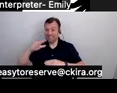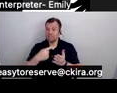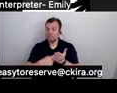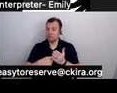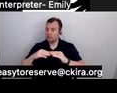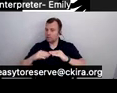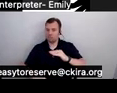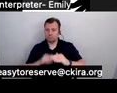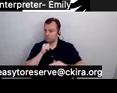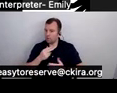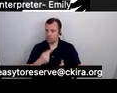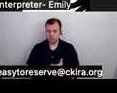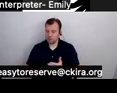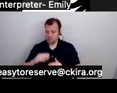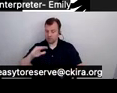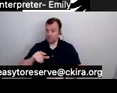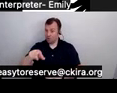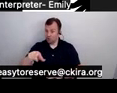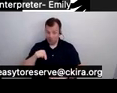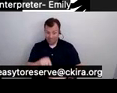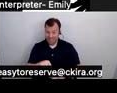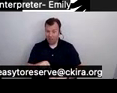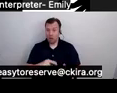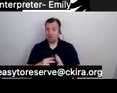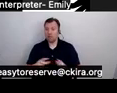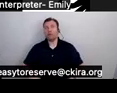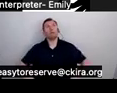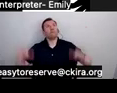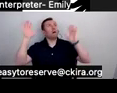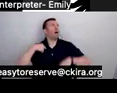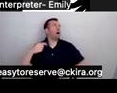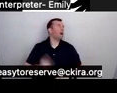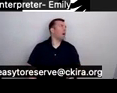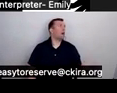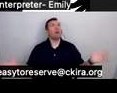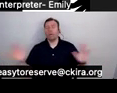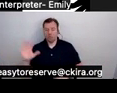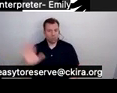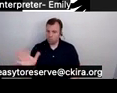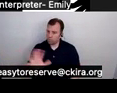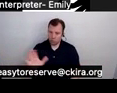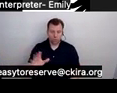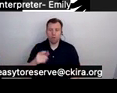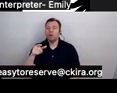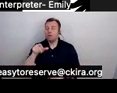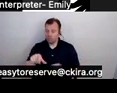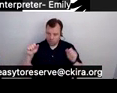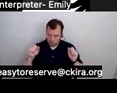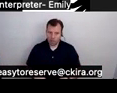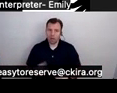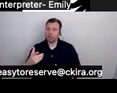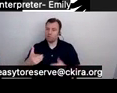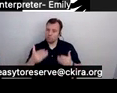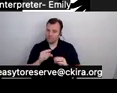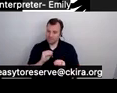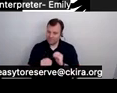that there's no hope. It still may have merit. If there's certain concerns that the reviewers had that you can